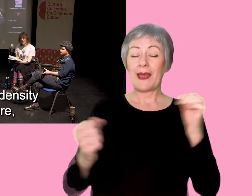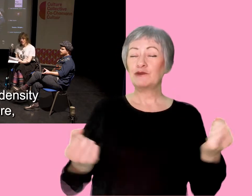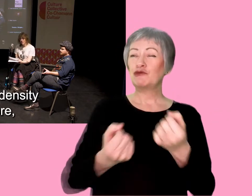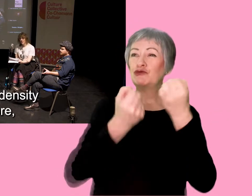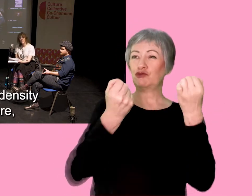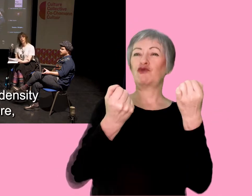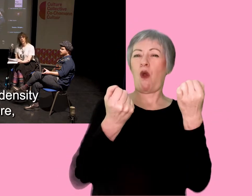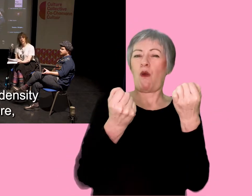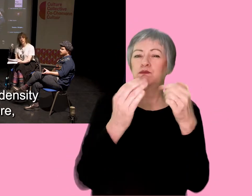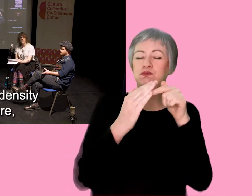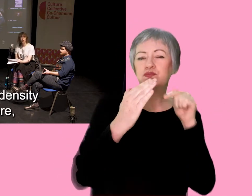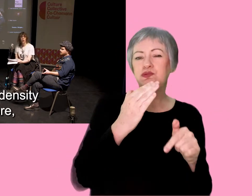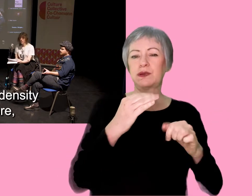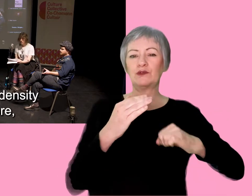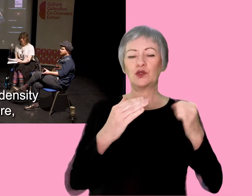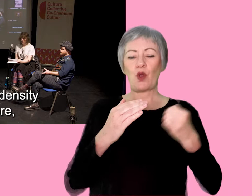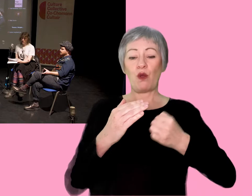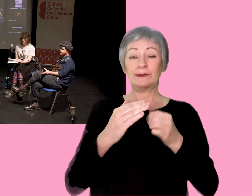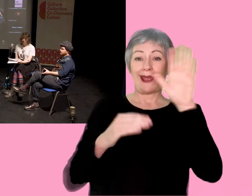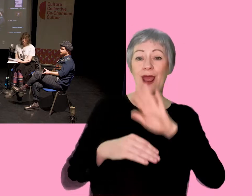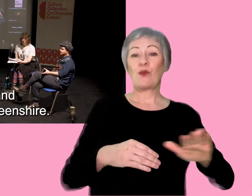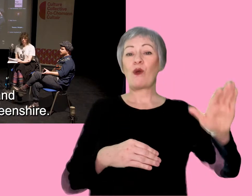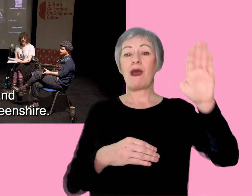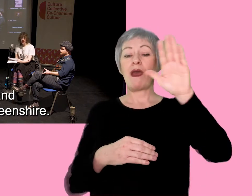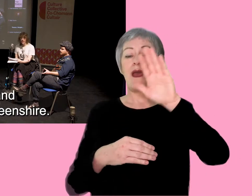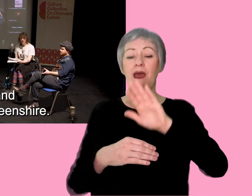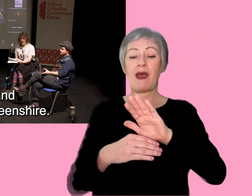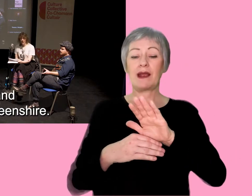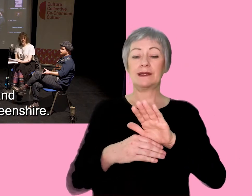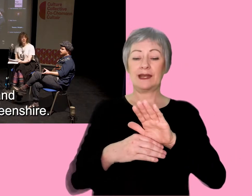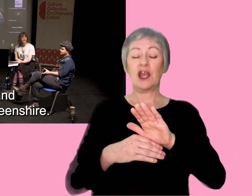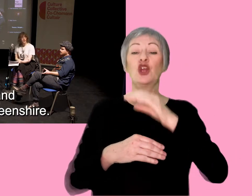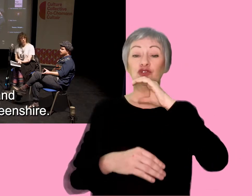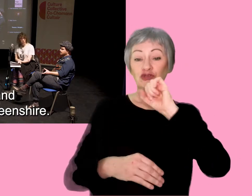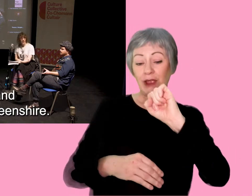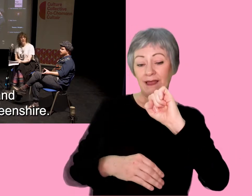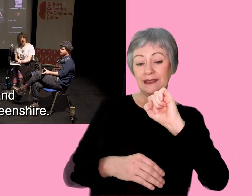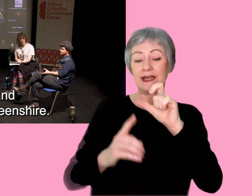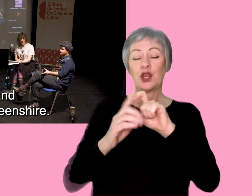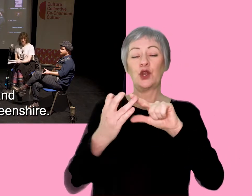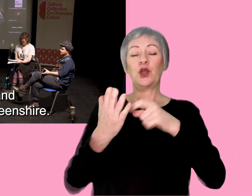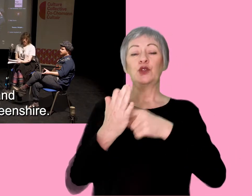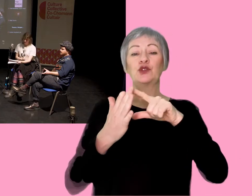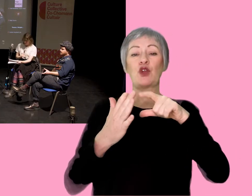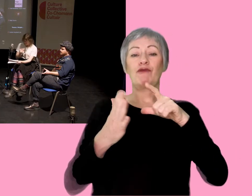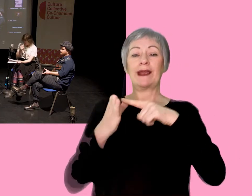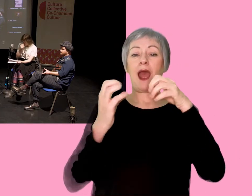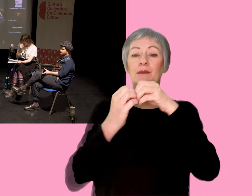strongest density of Scots anywhere, along with Shetland and the Doric and